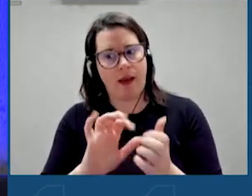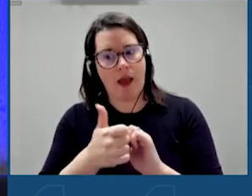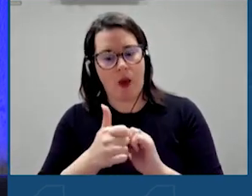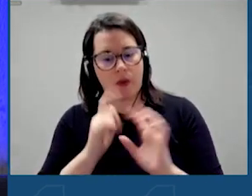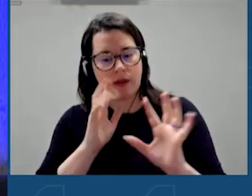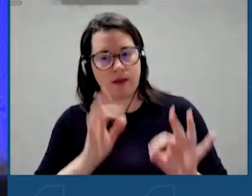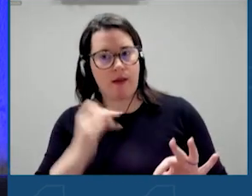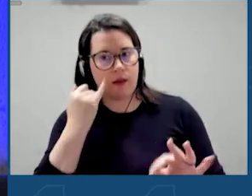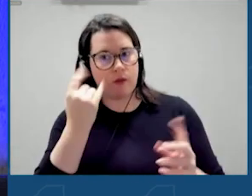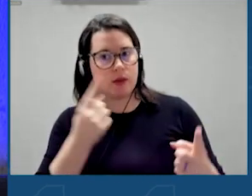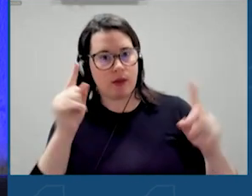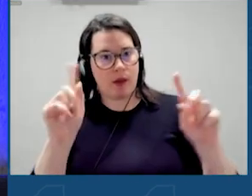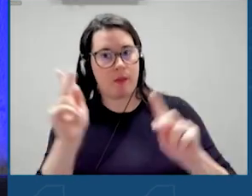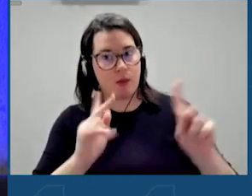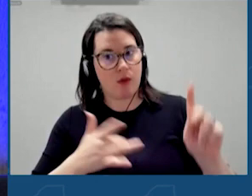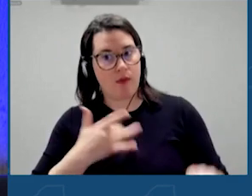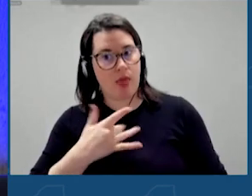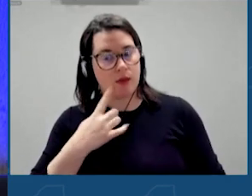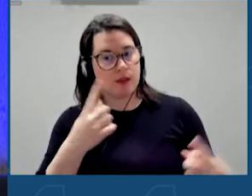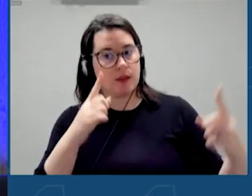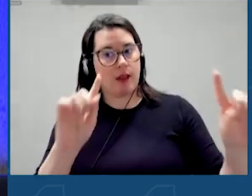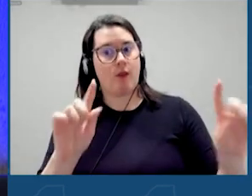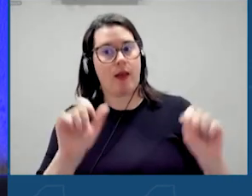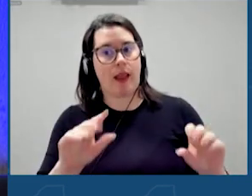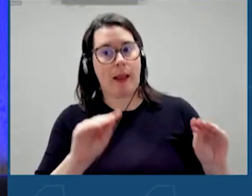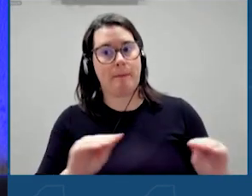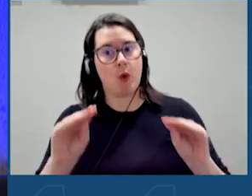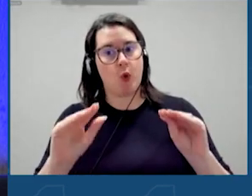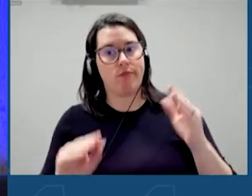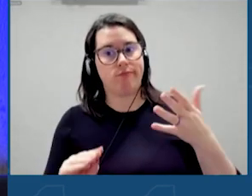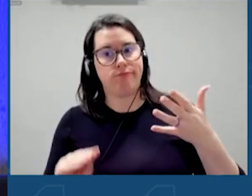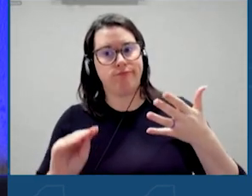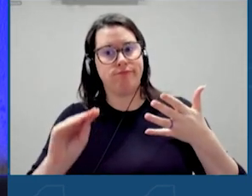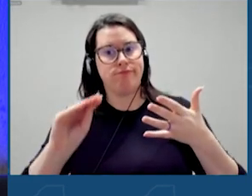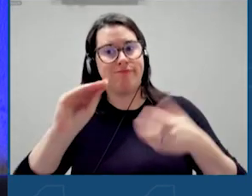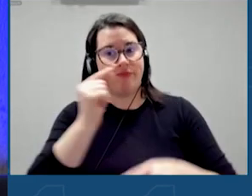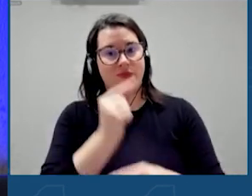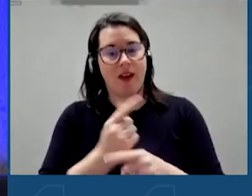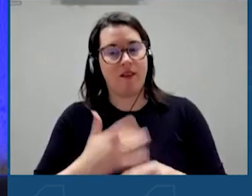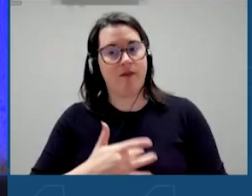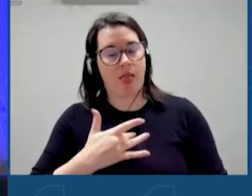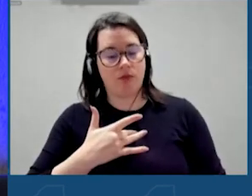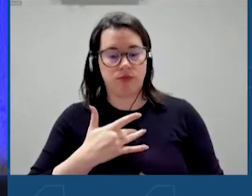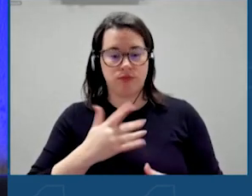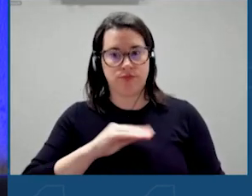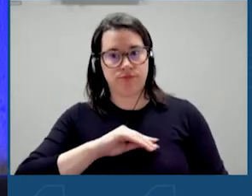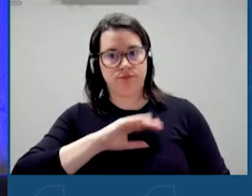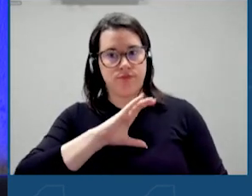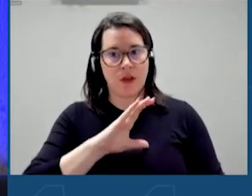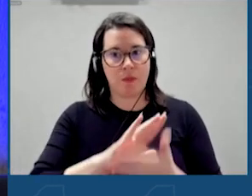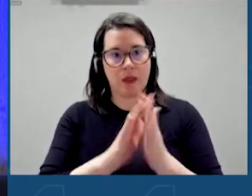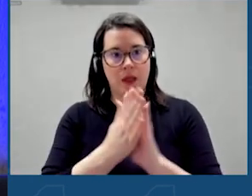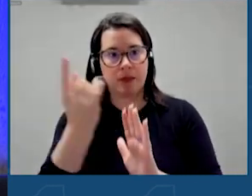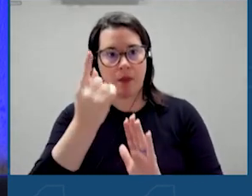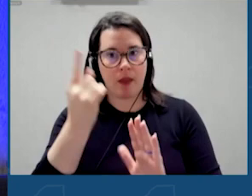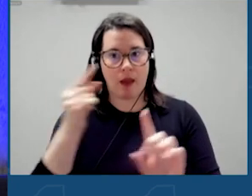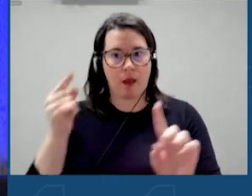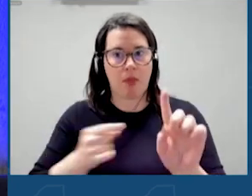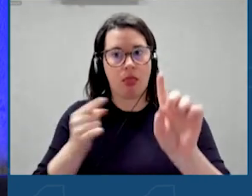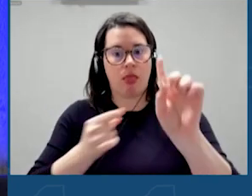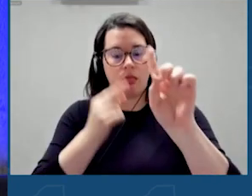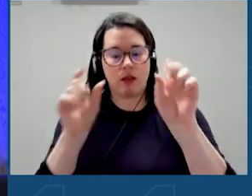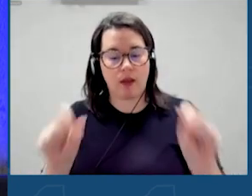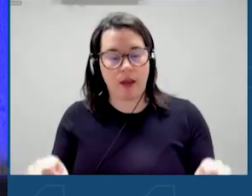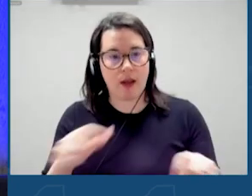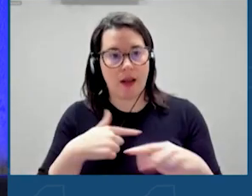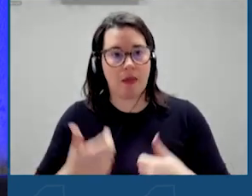because that's how people feel. They feel like they're moving upwards. They have this sense, I've become something, I'm going someplace, and I'm